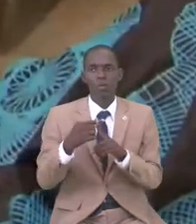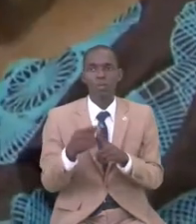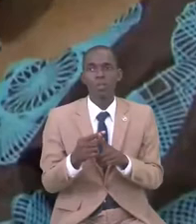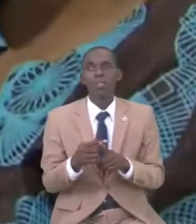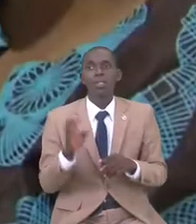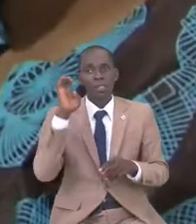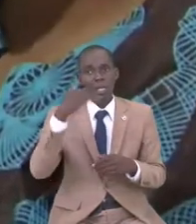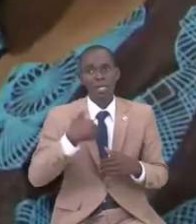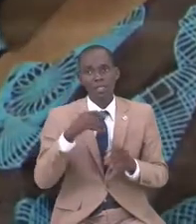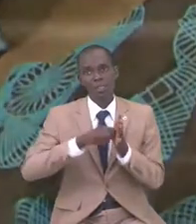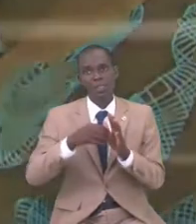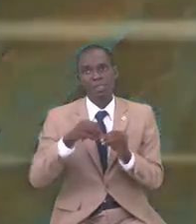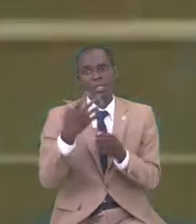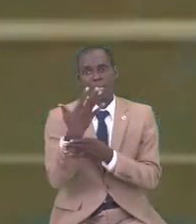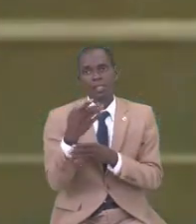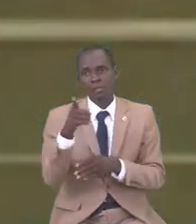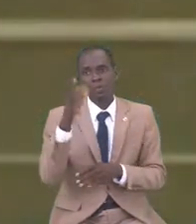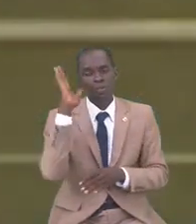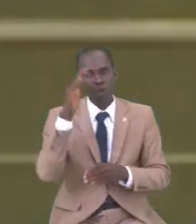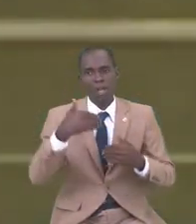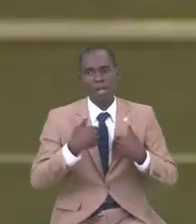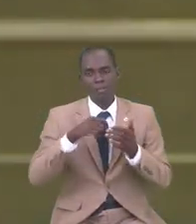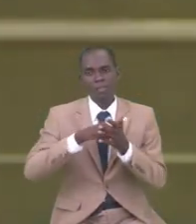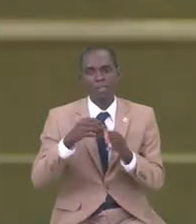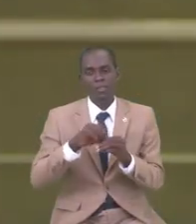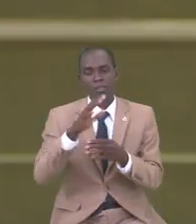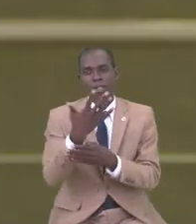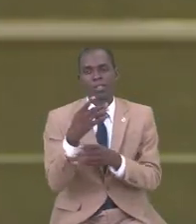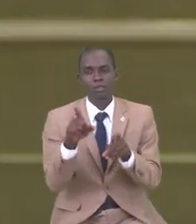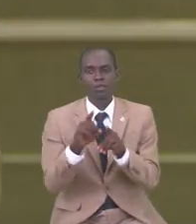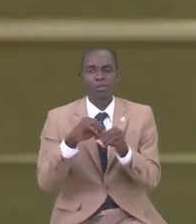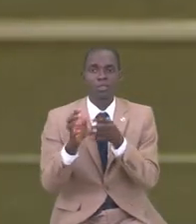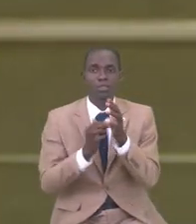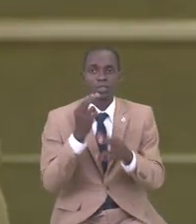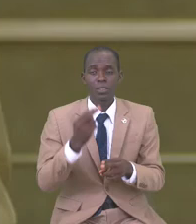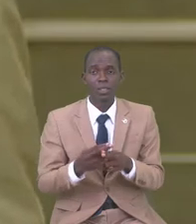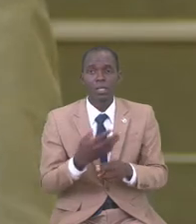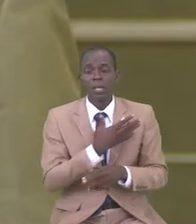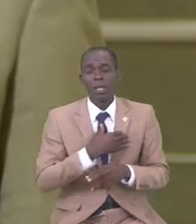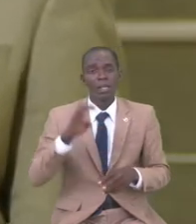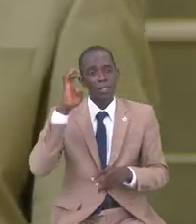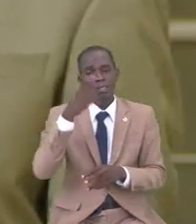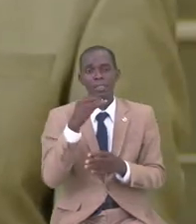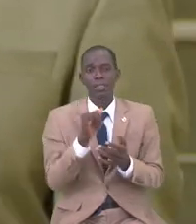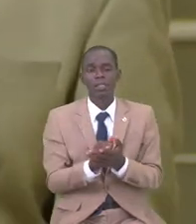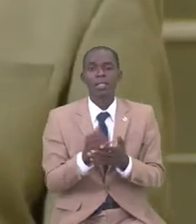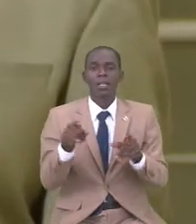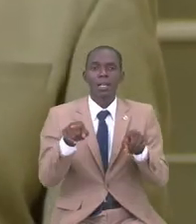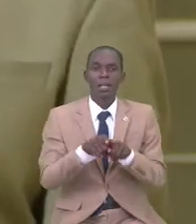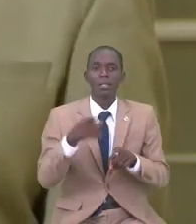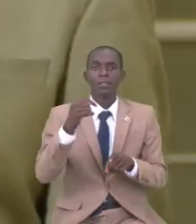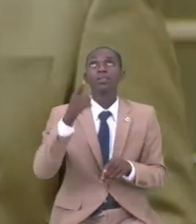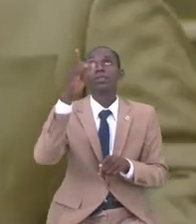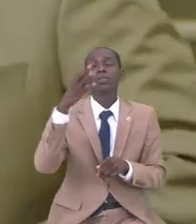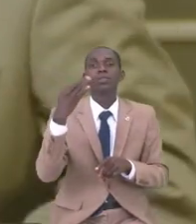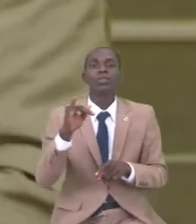your hand. He said, "As the Lord God of Israel liveth, before whom I